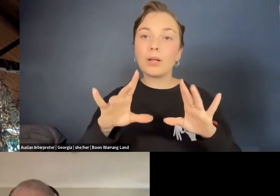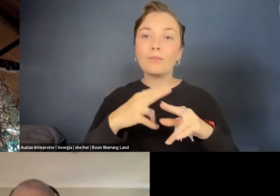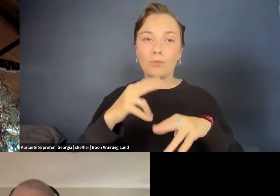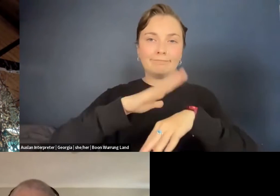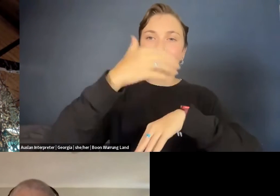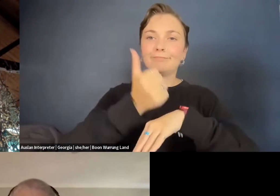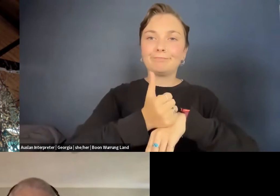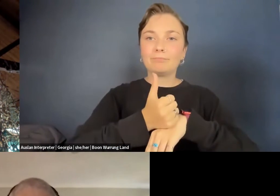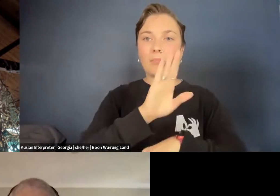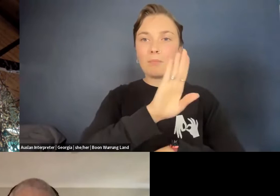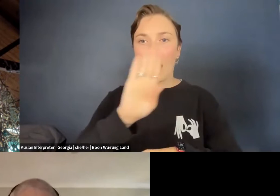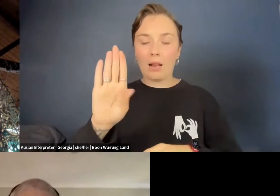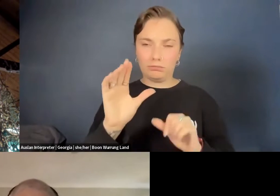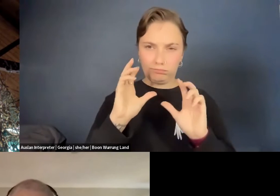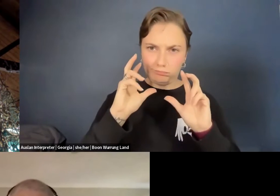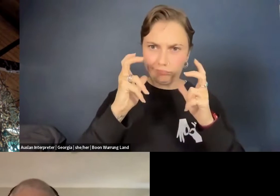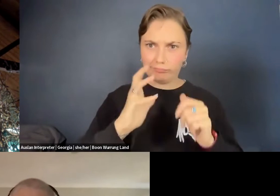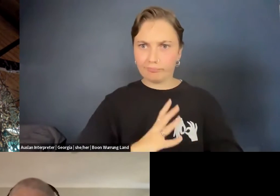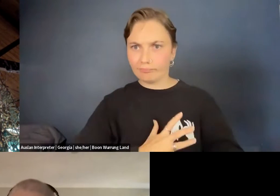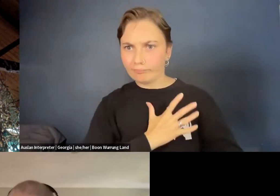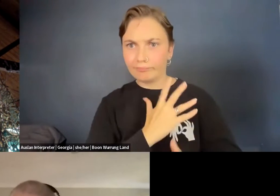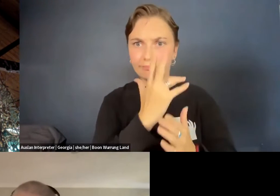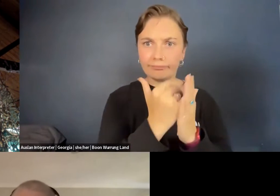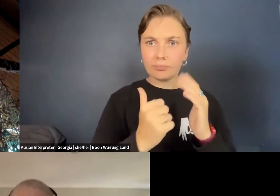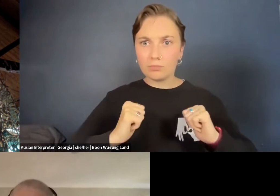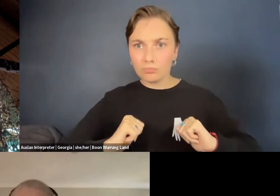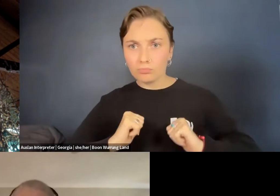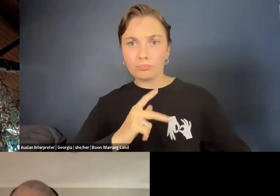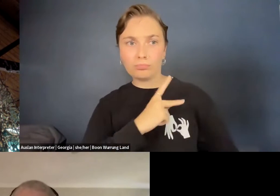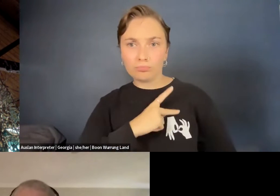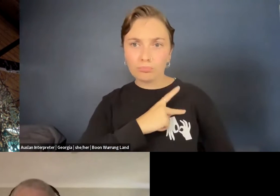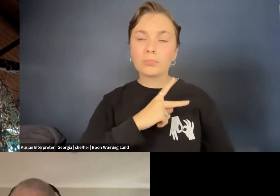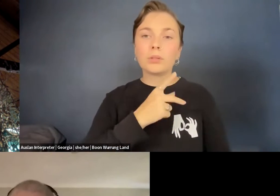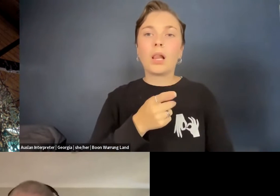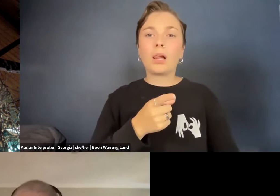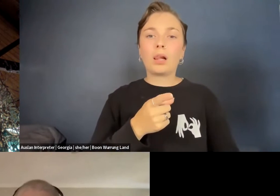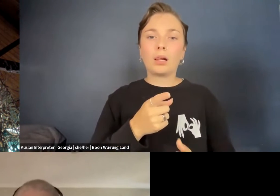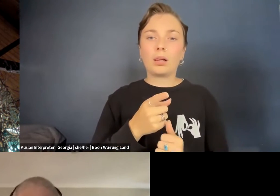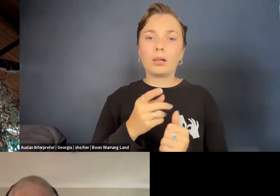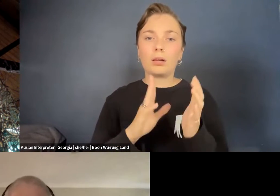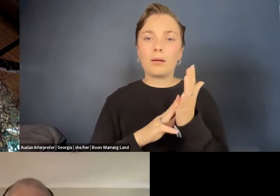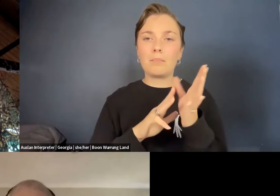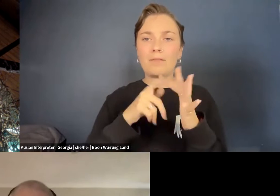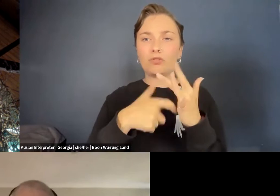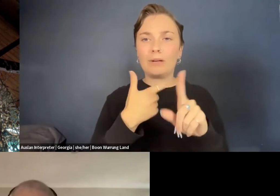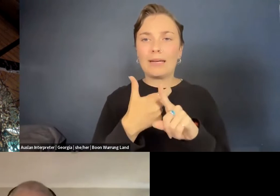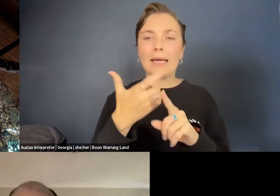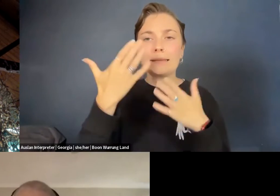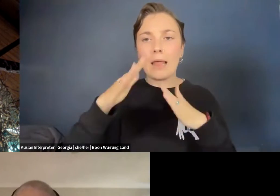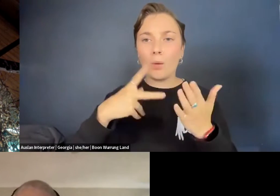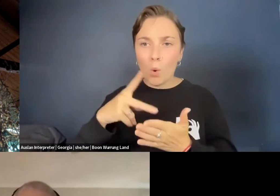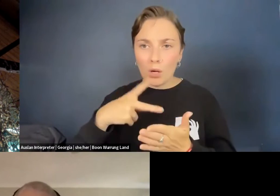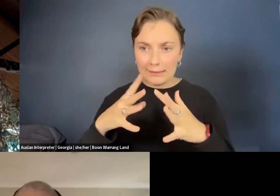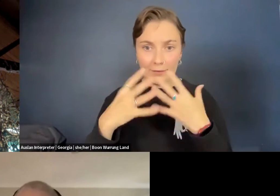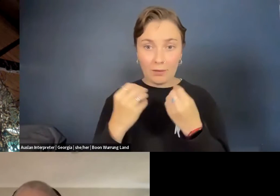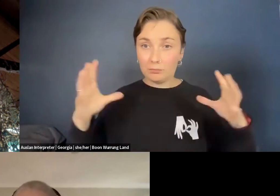this panel of fascinating artists, practitioners, maverick death walkers and more together